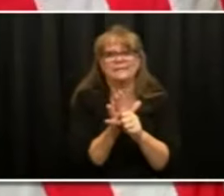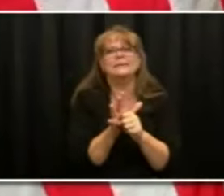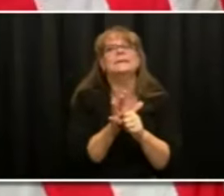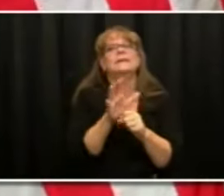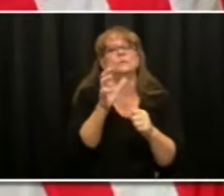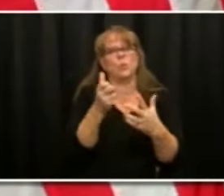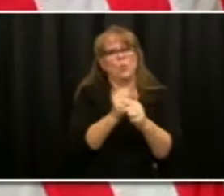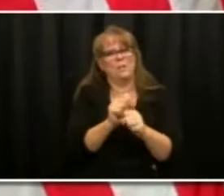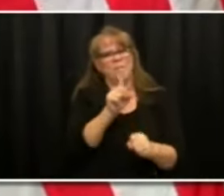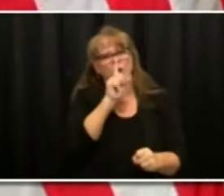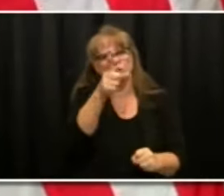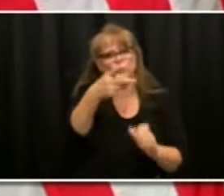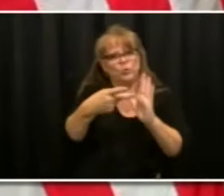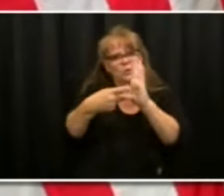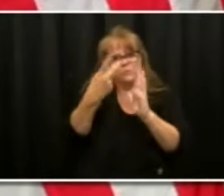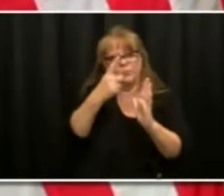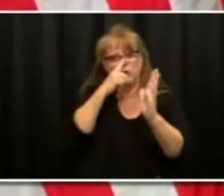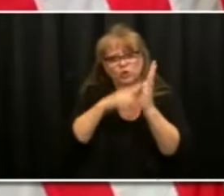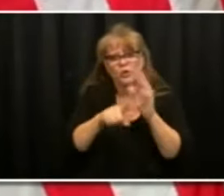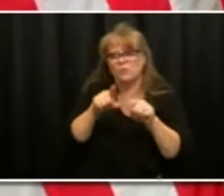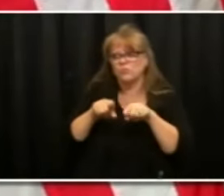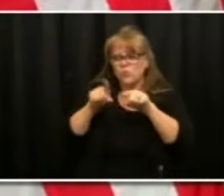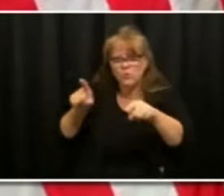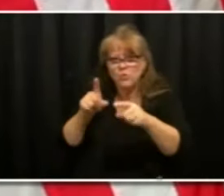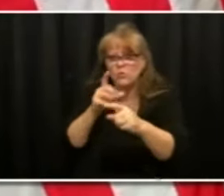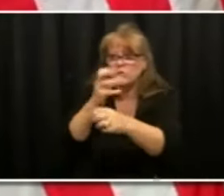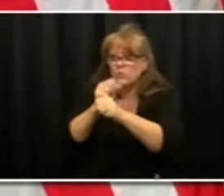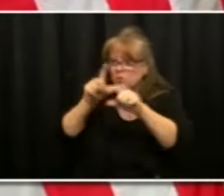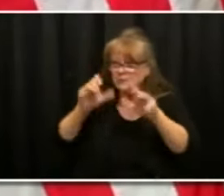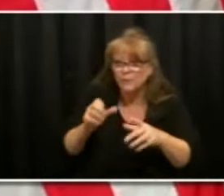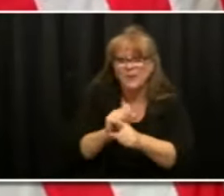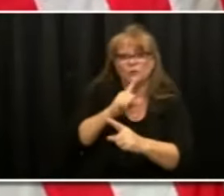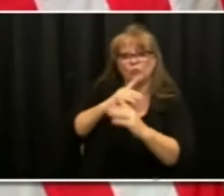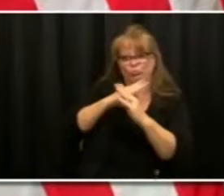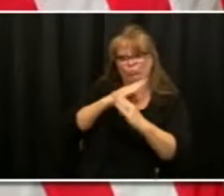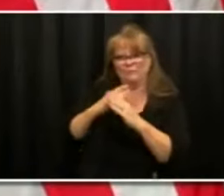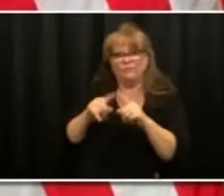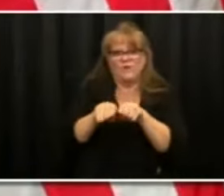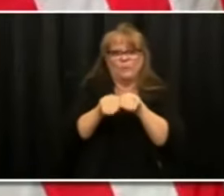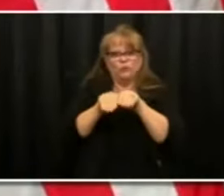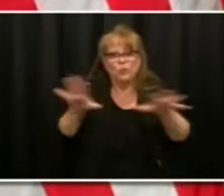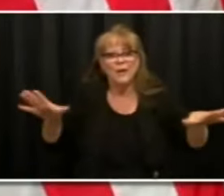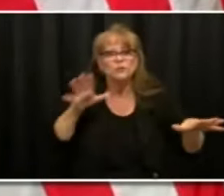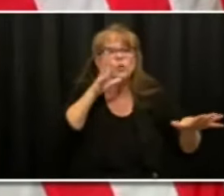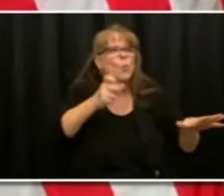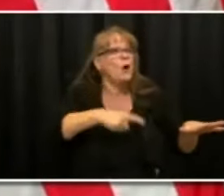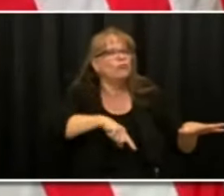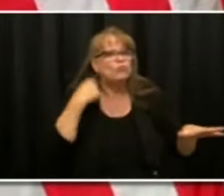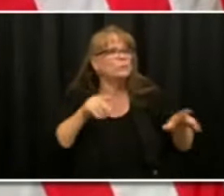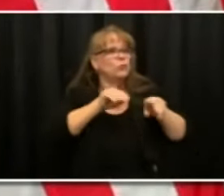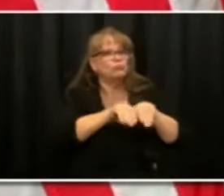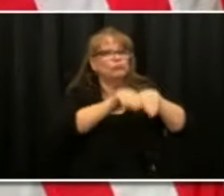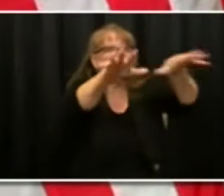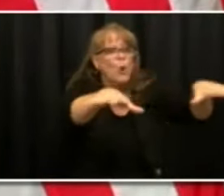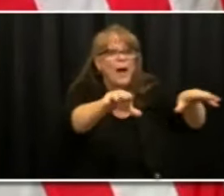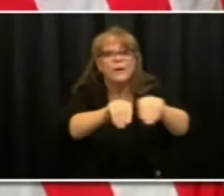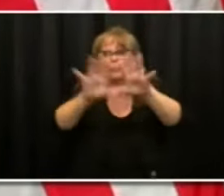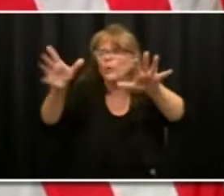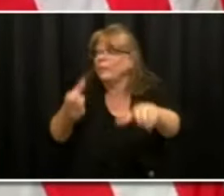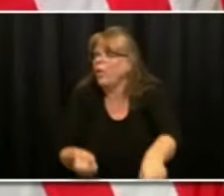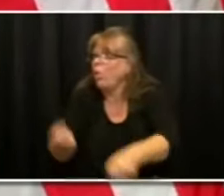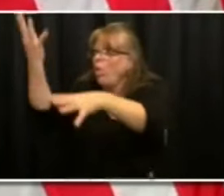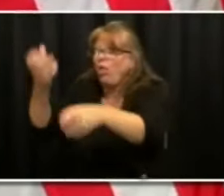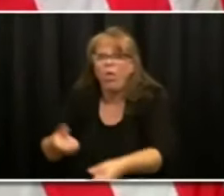could cause them to be hospitalized or even lose them. So please, we have over 80 testing sites,